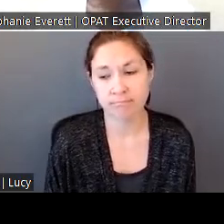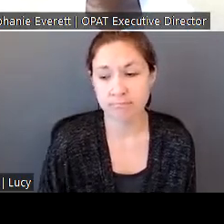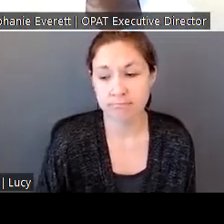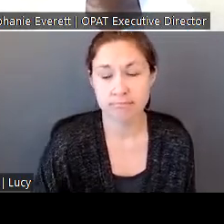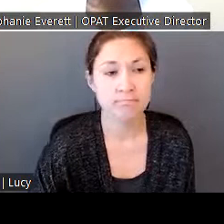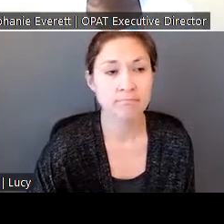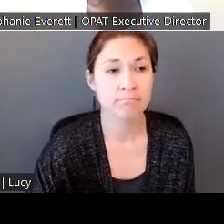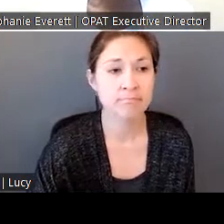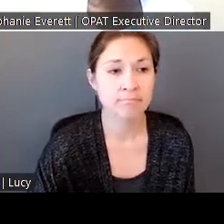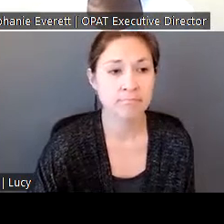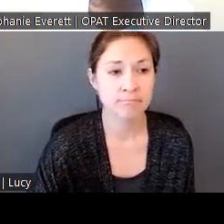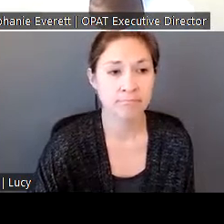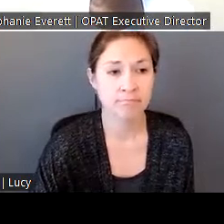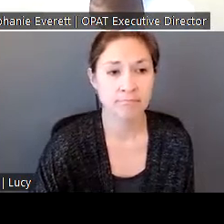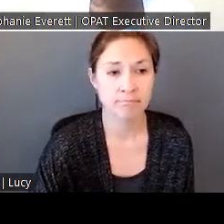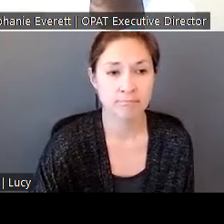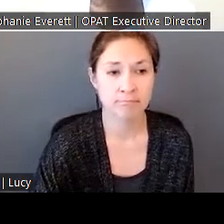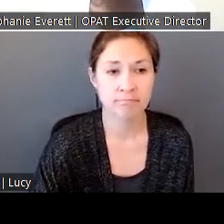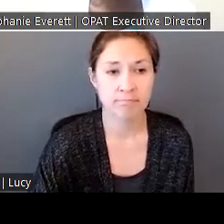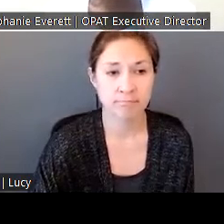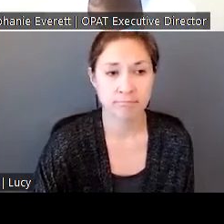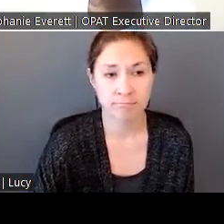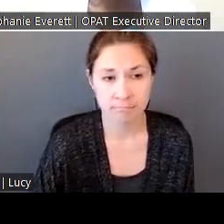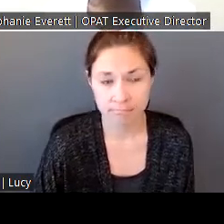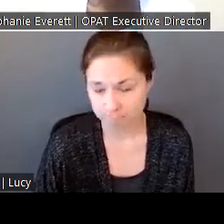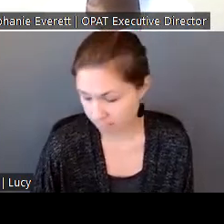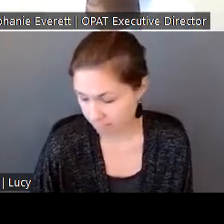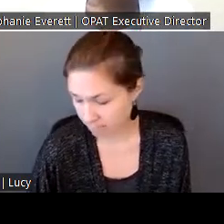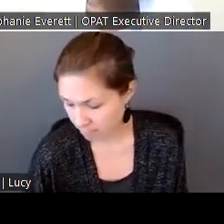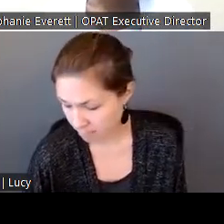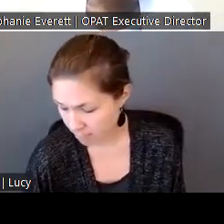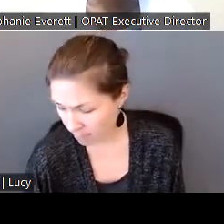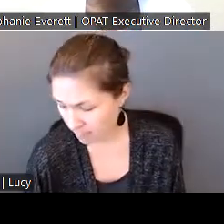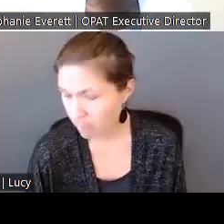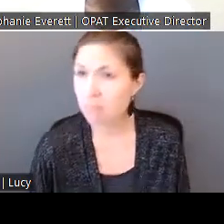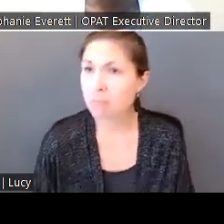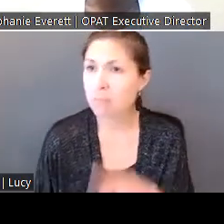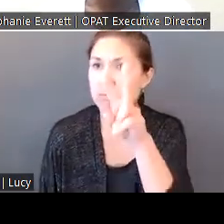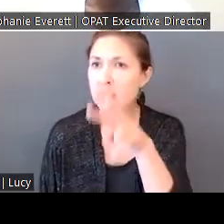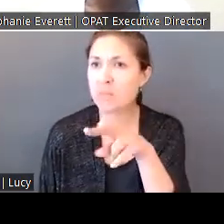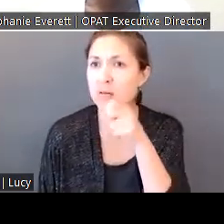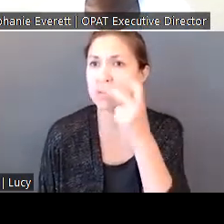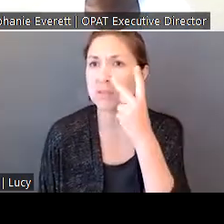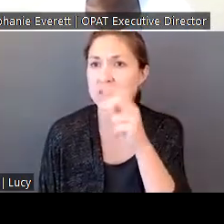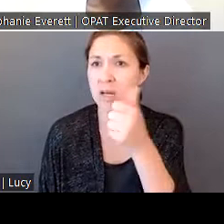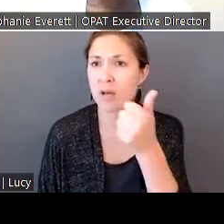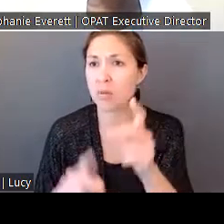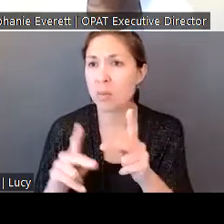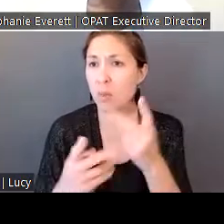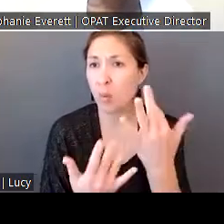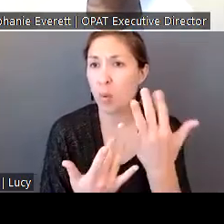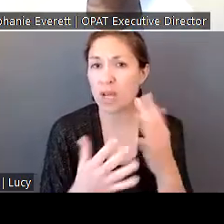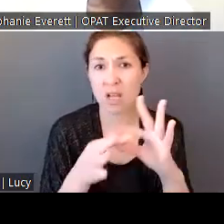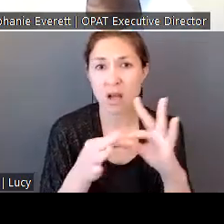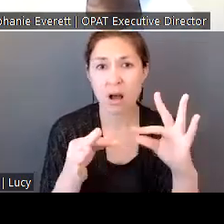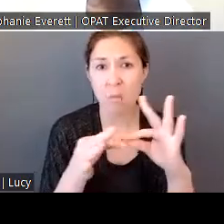So I don't see anyone else waiting. I don't have any notices that there are any other